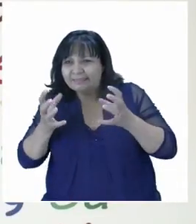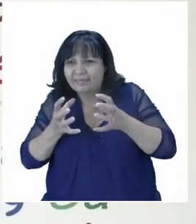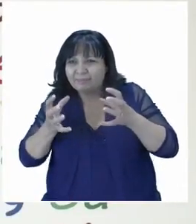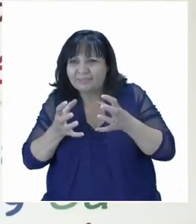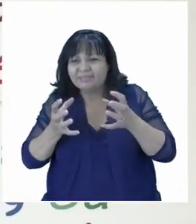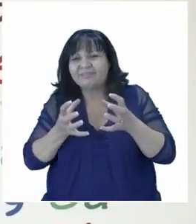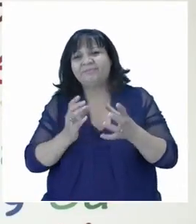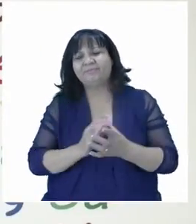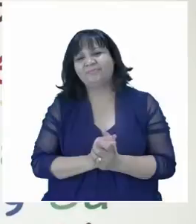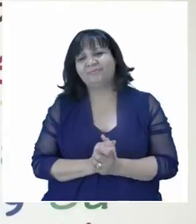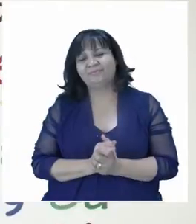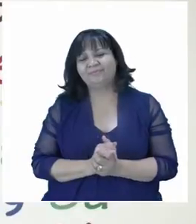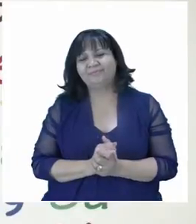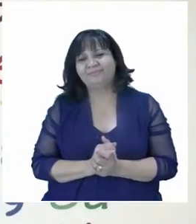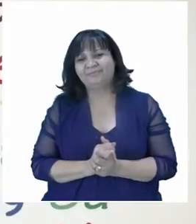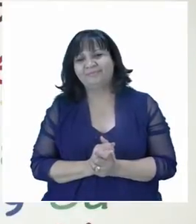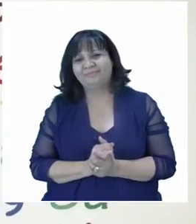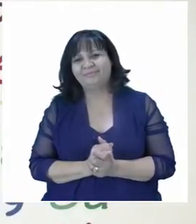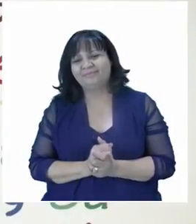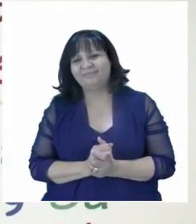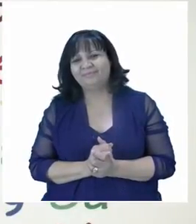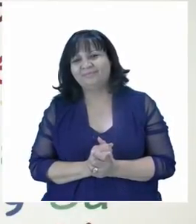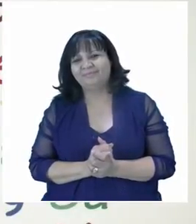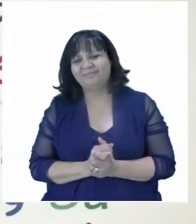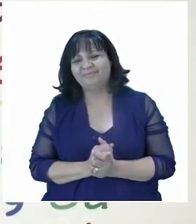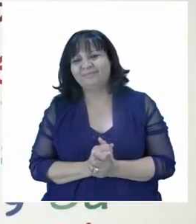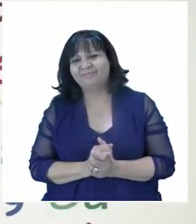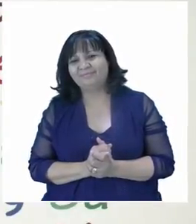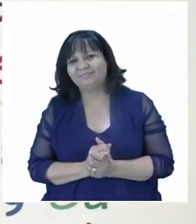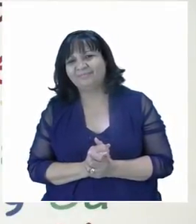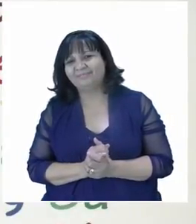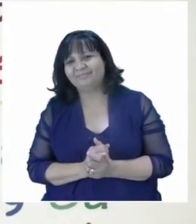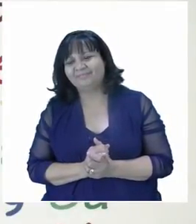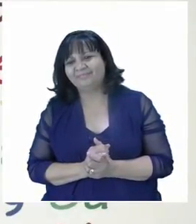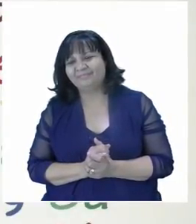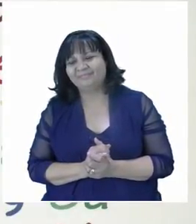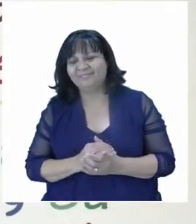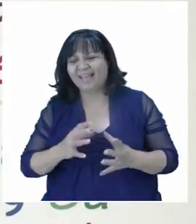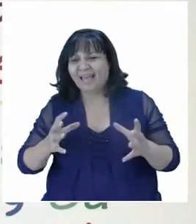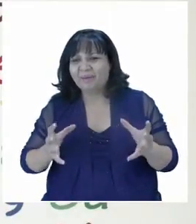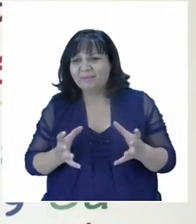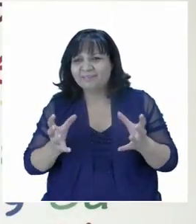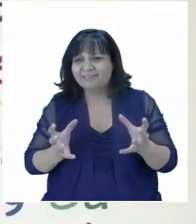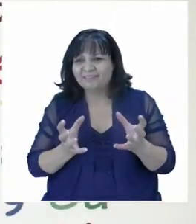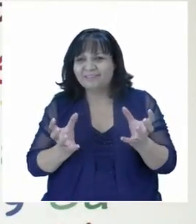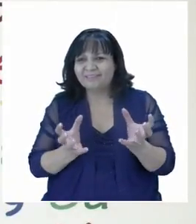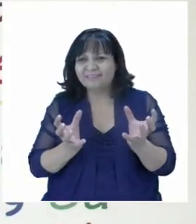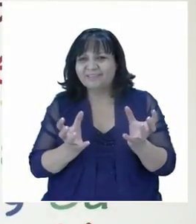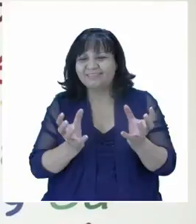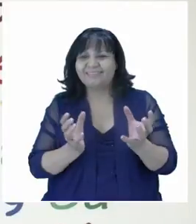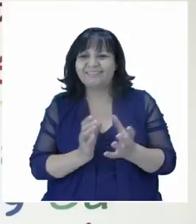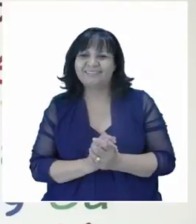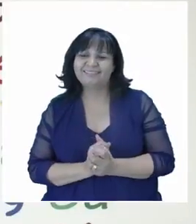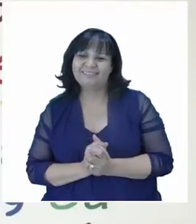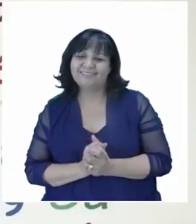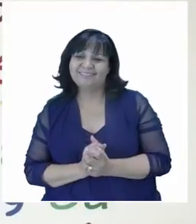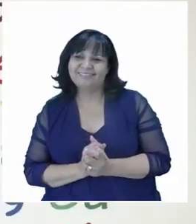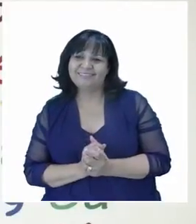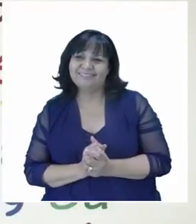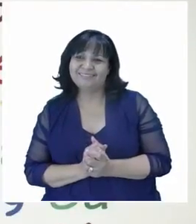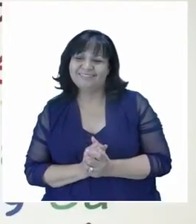cabbage. Everybody, let's say hello to Mr. Cabbage. Hello, Mr.